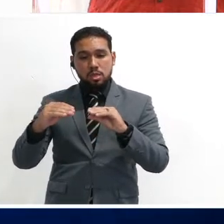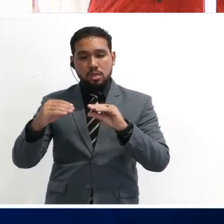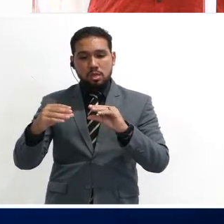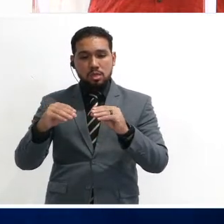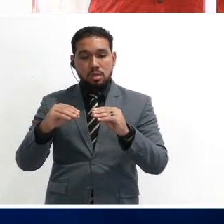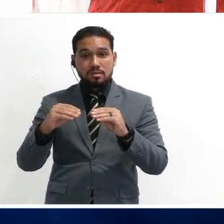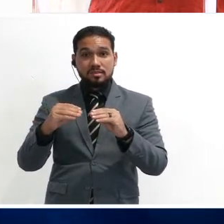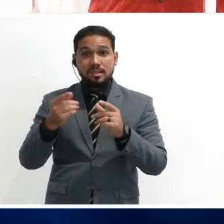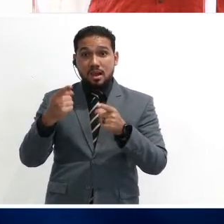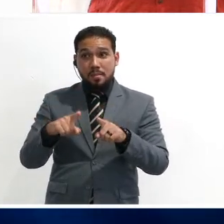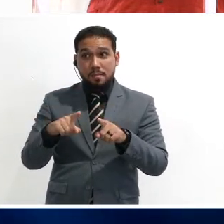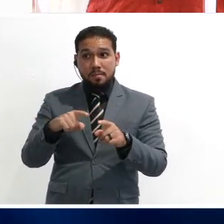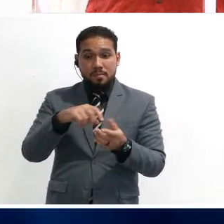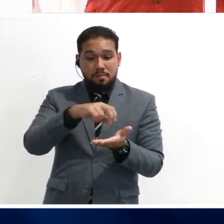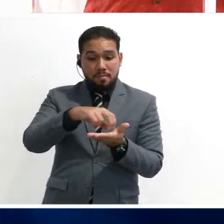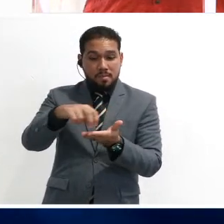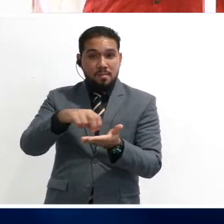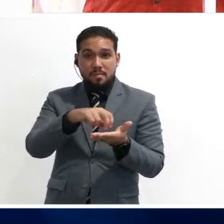So we have